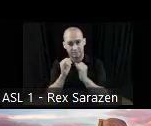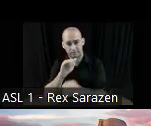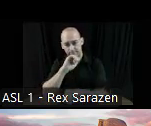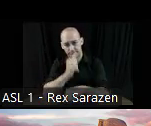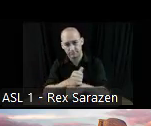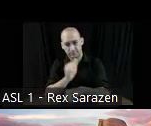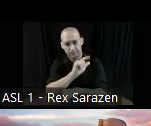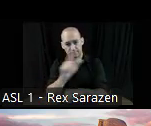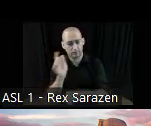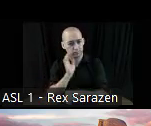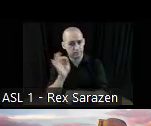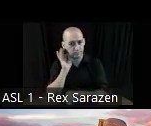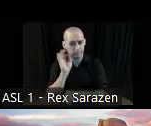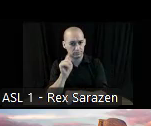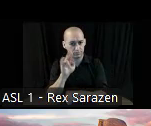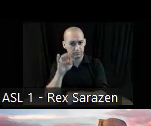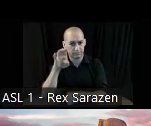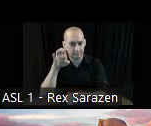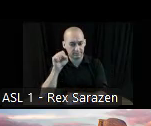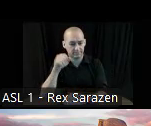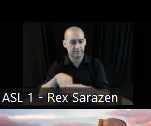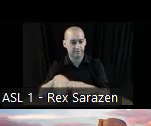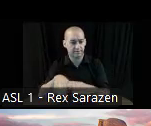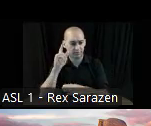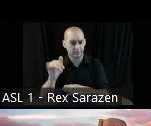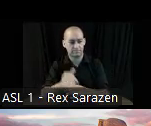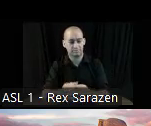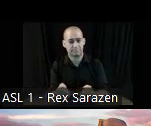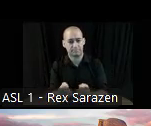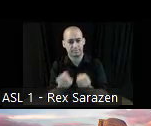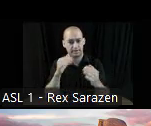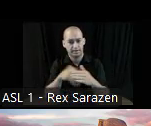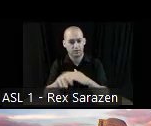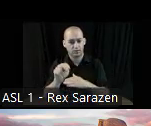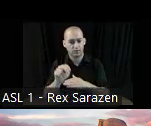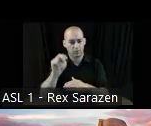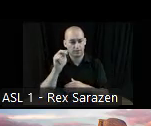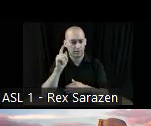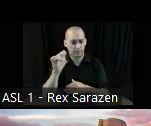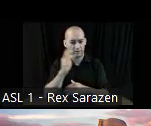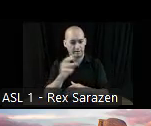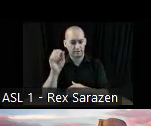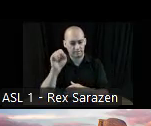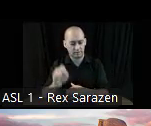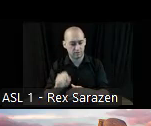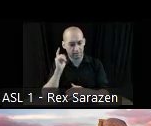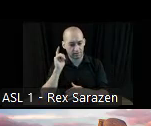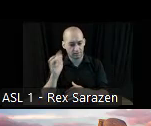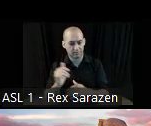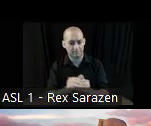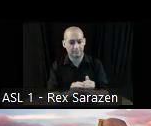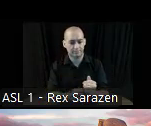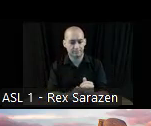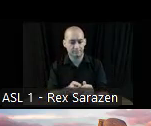tribes in California. There are quite a few in Northern California as well as Southern California.